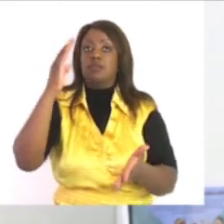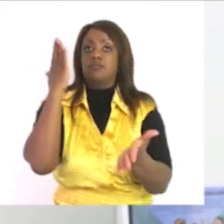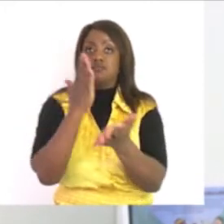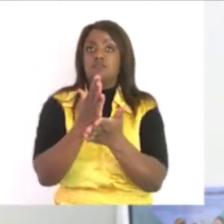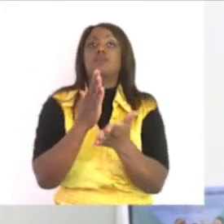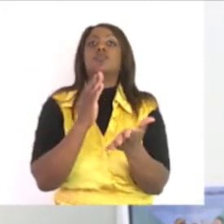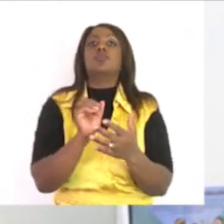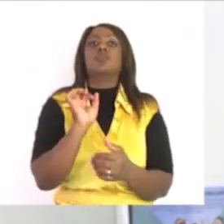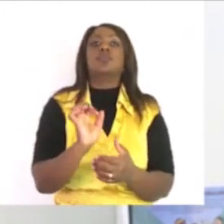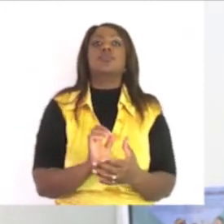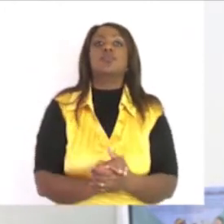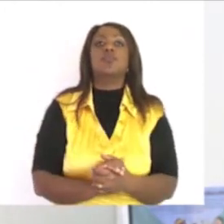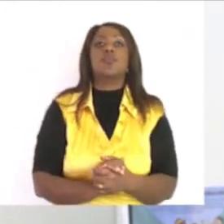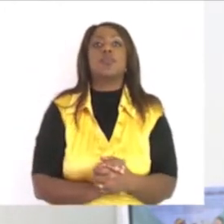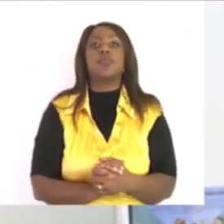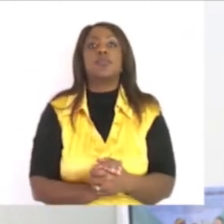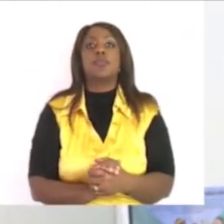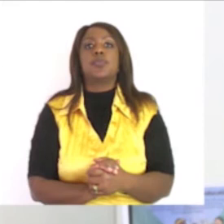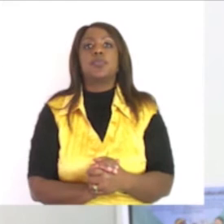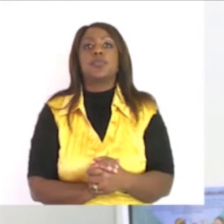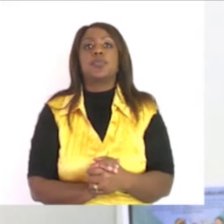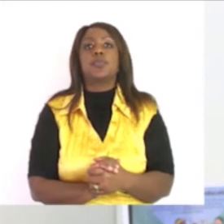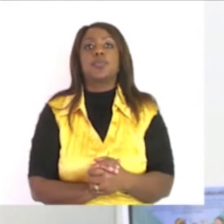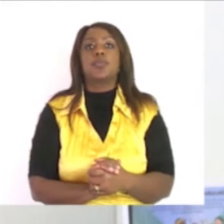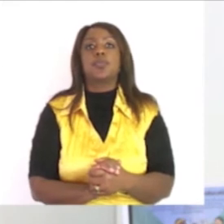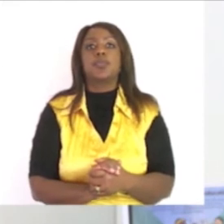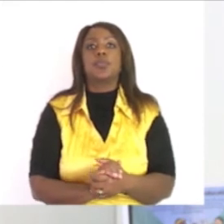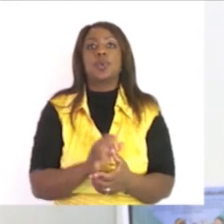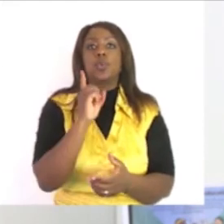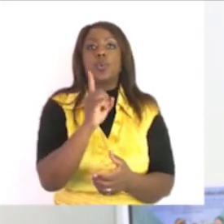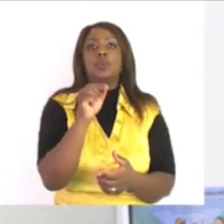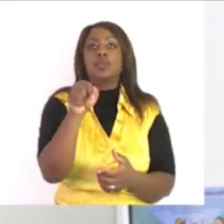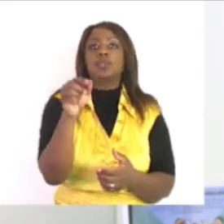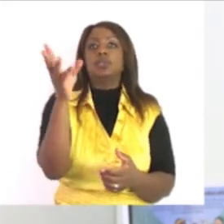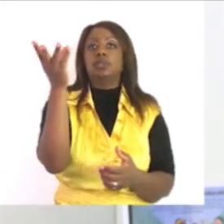taken the recording as